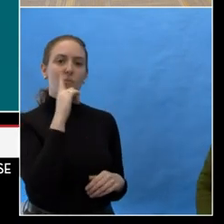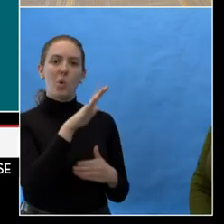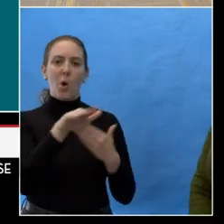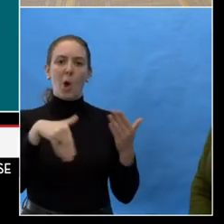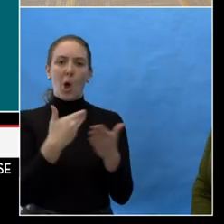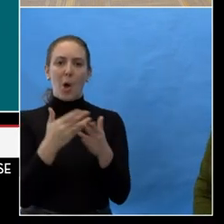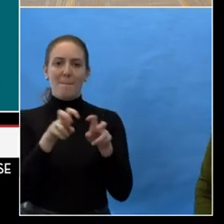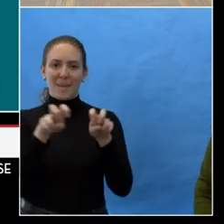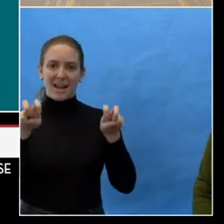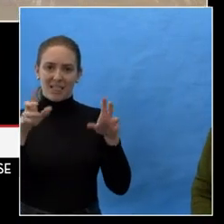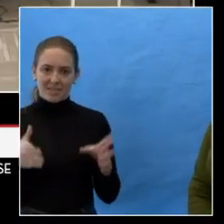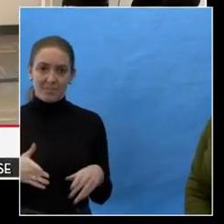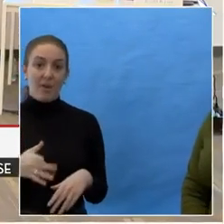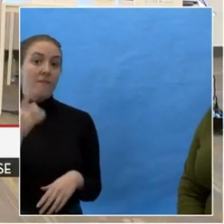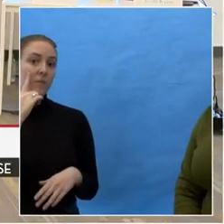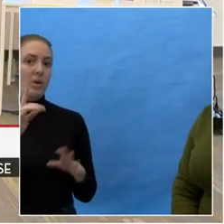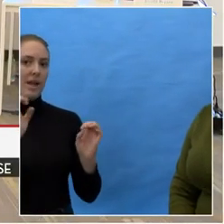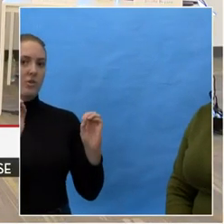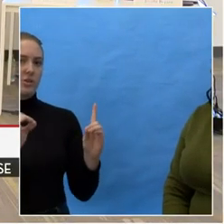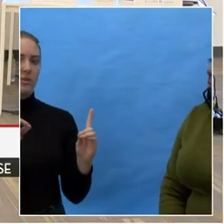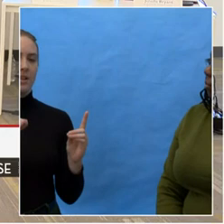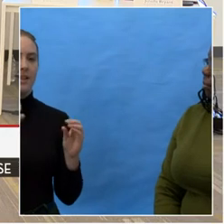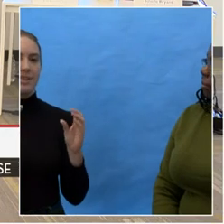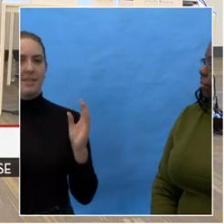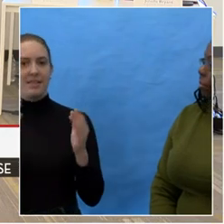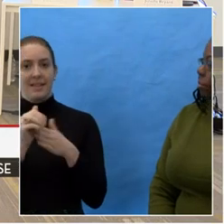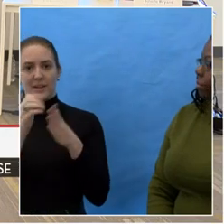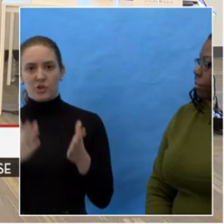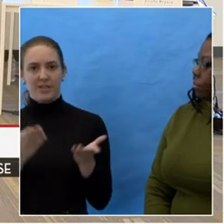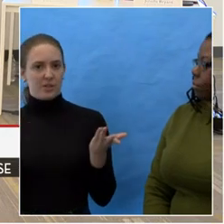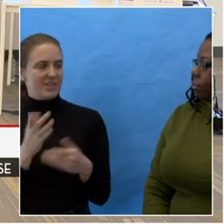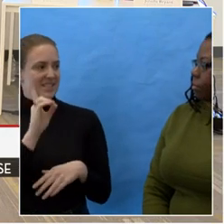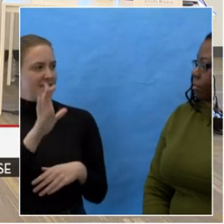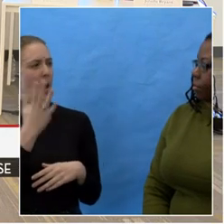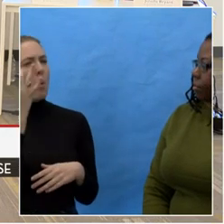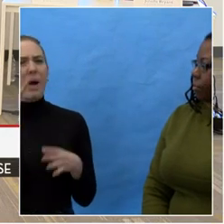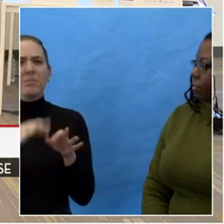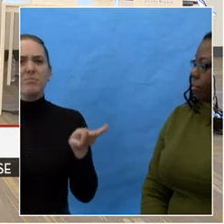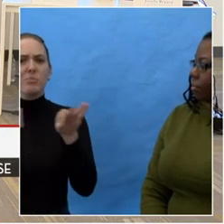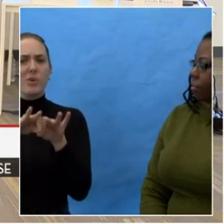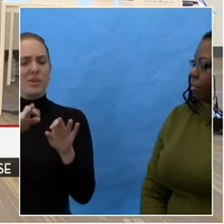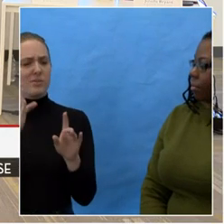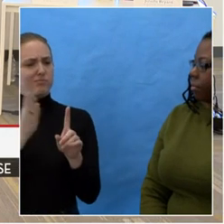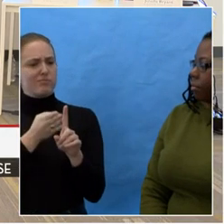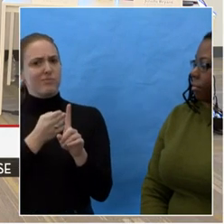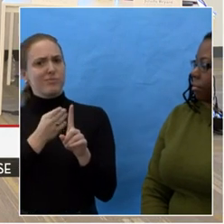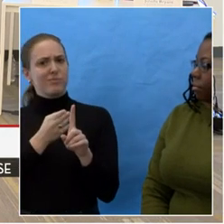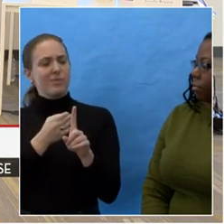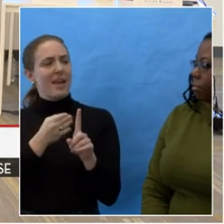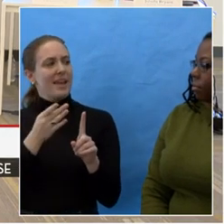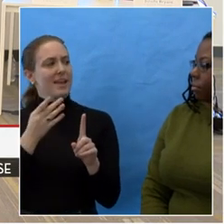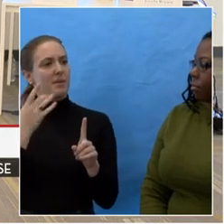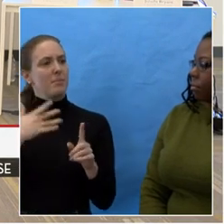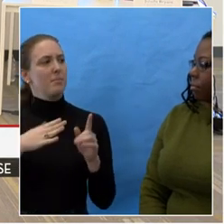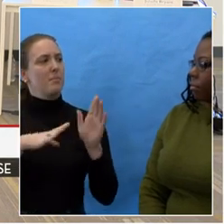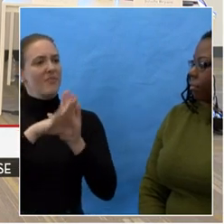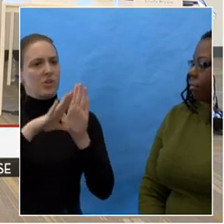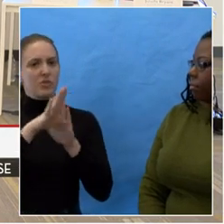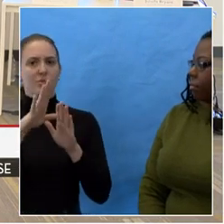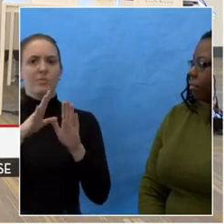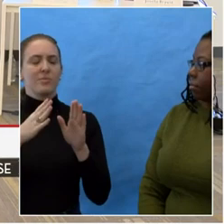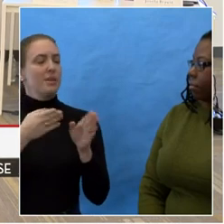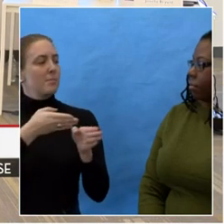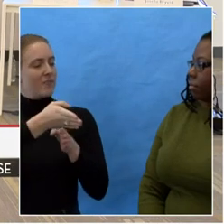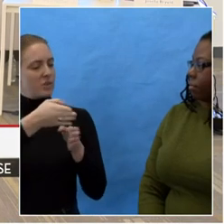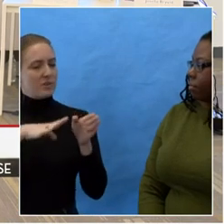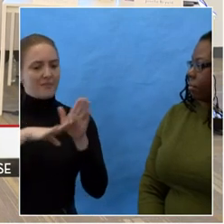in DC, why is it so critical to focus on literacy instruction and professional development? You each have 2